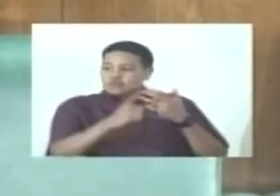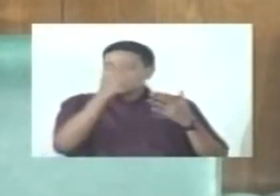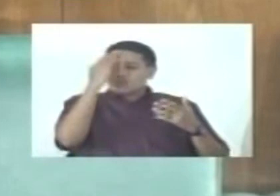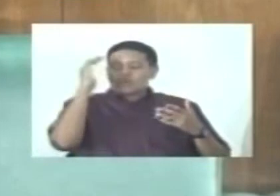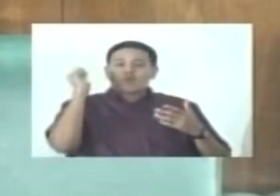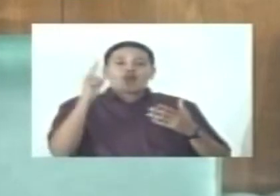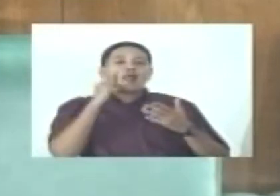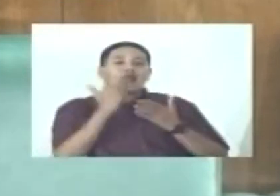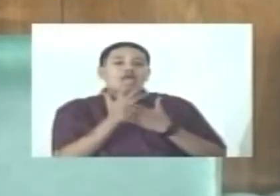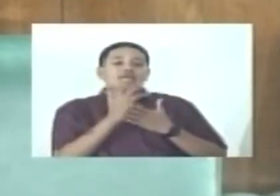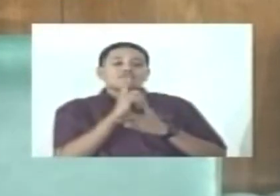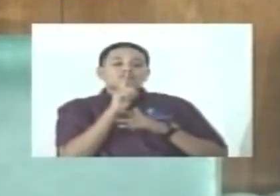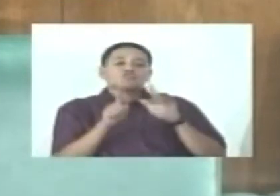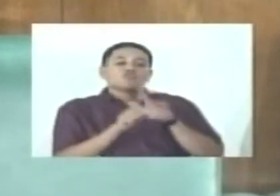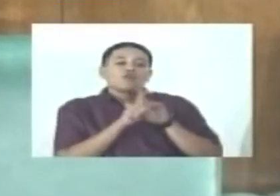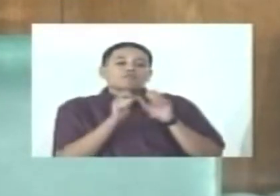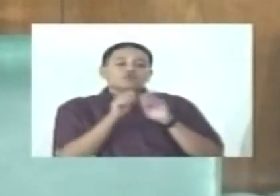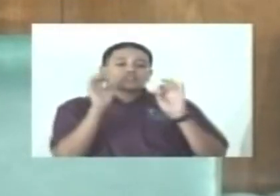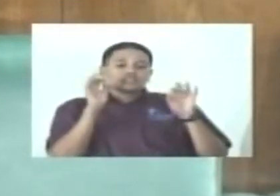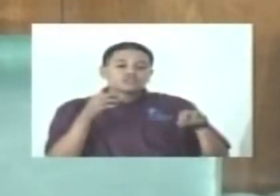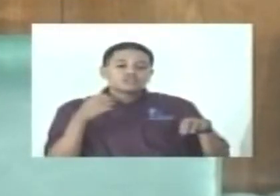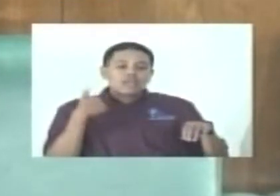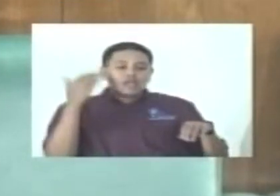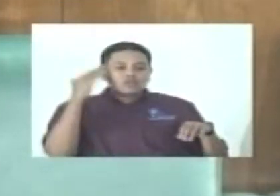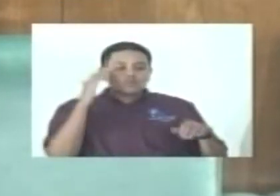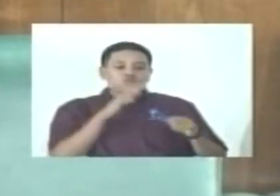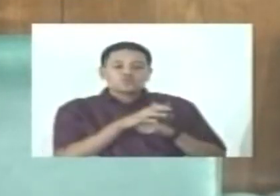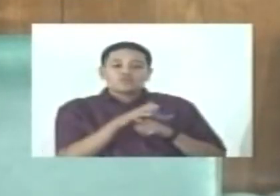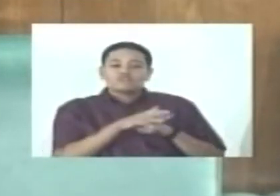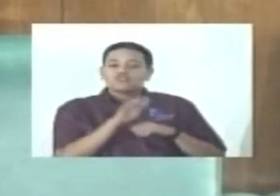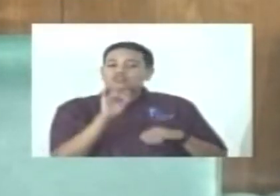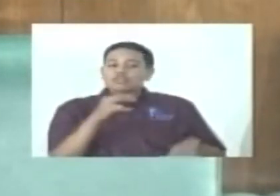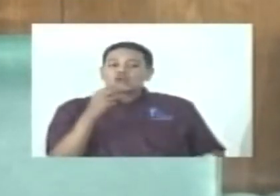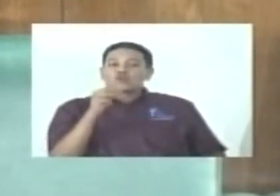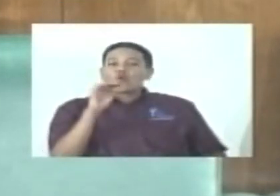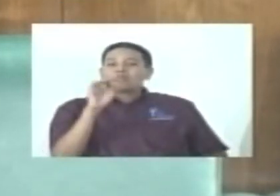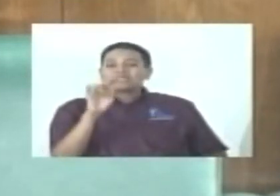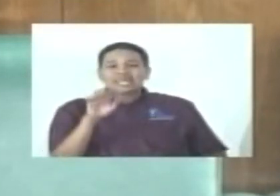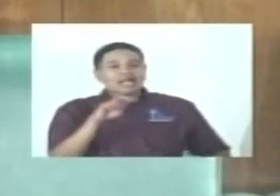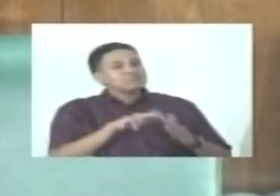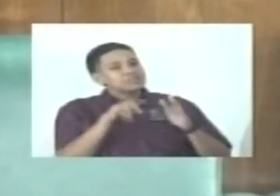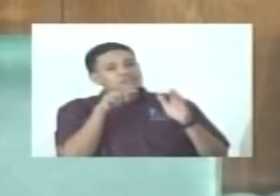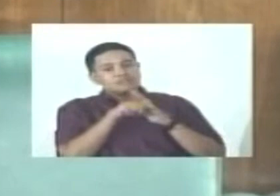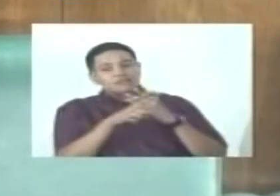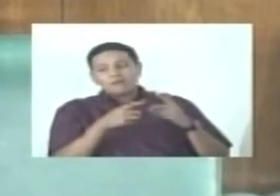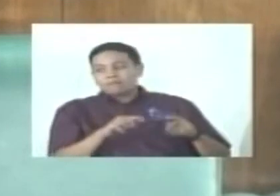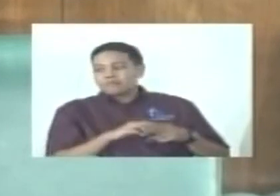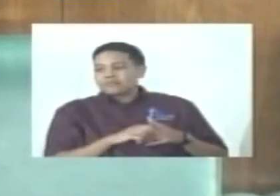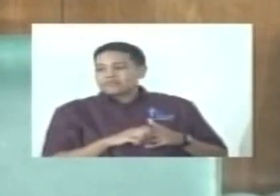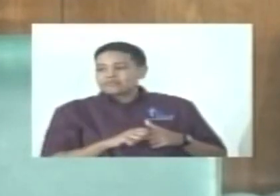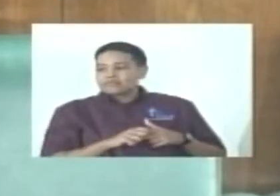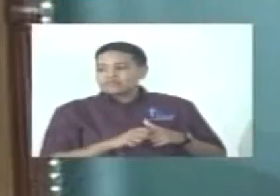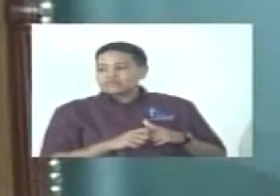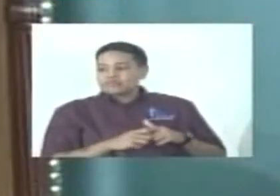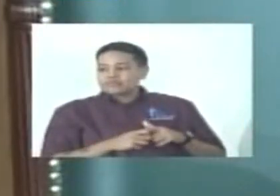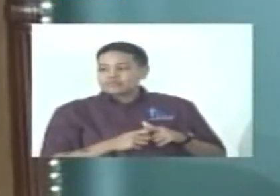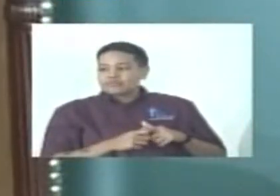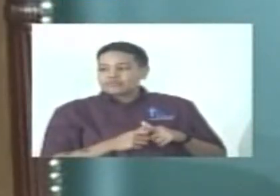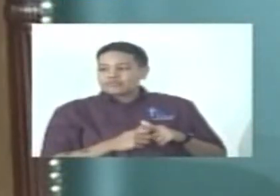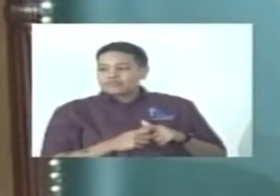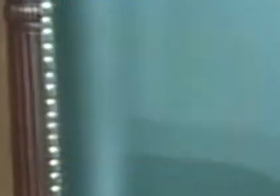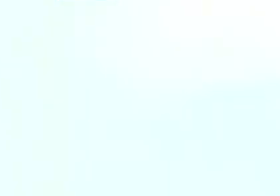I know sufficient that it's a homicide. I know sufficient it's a homicide. On a point